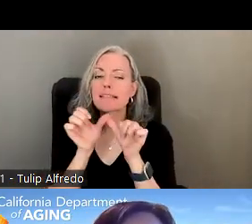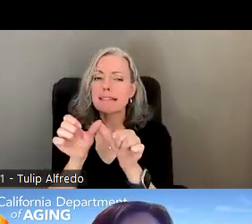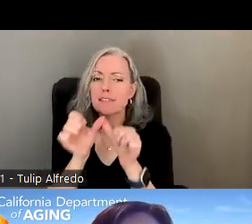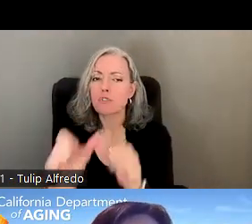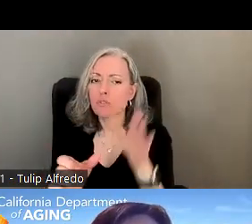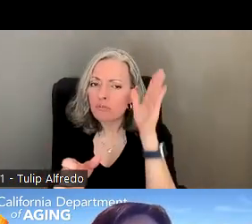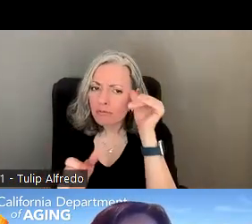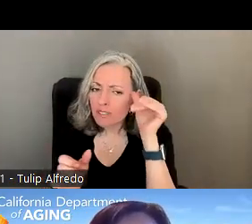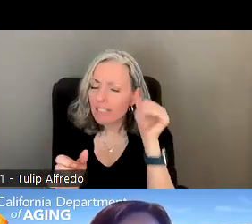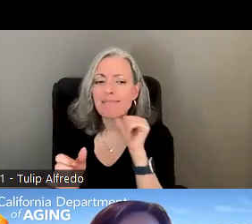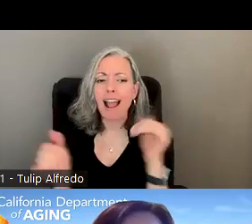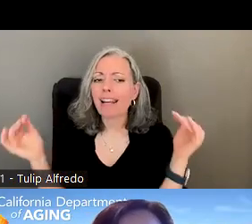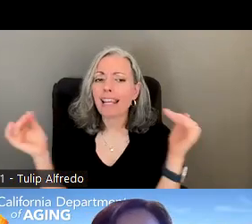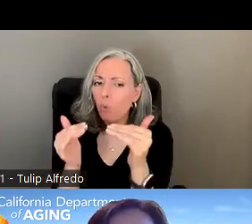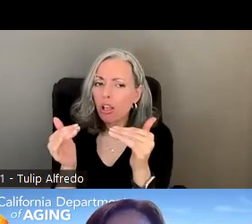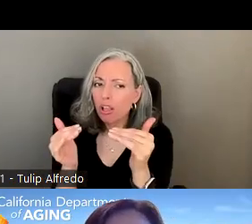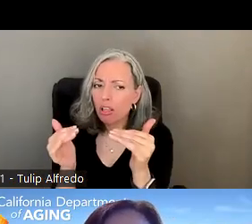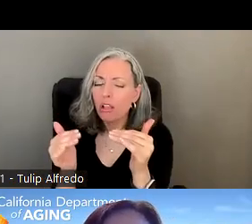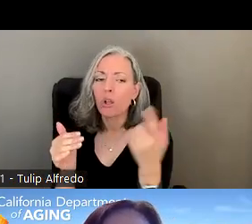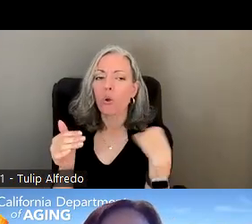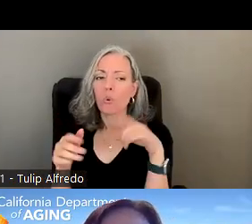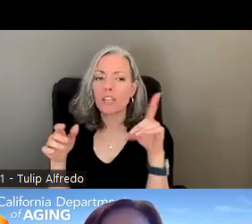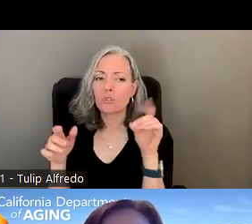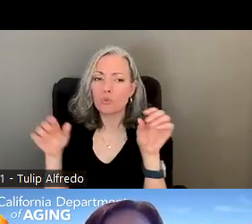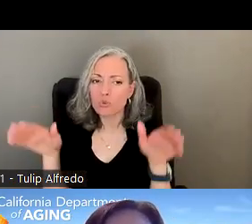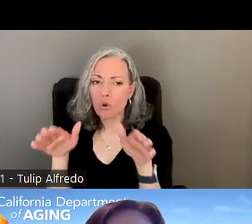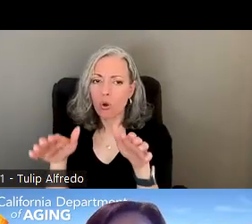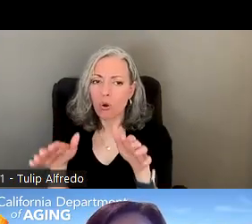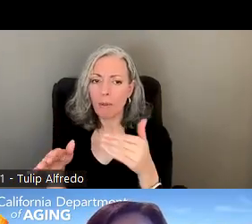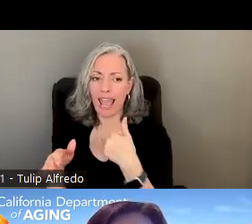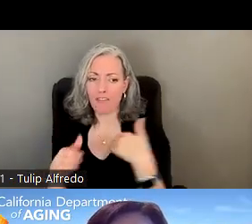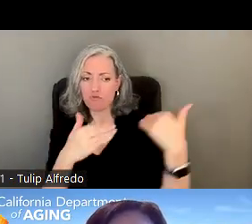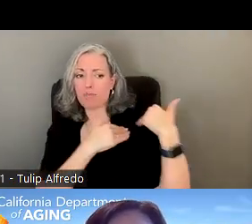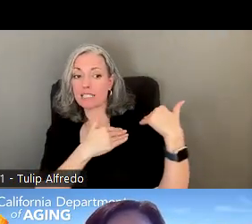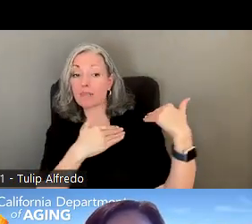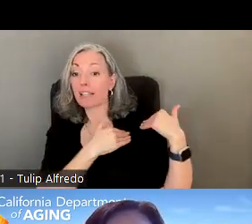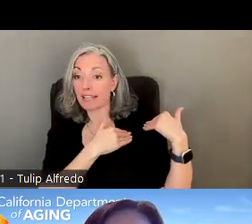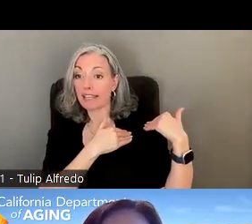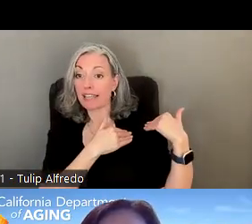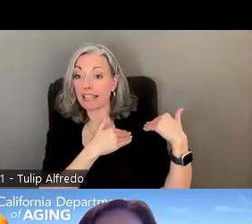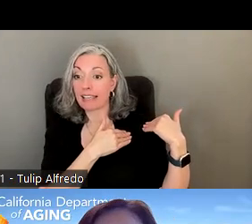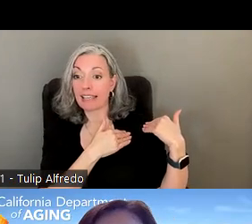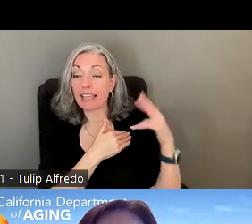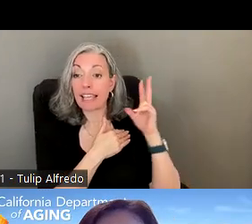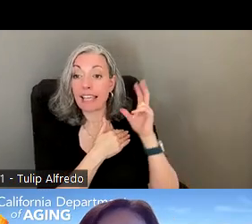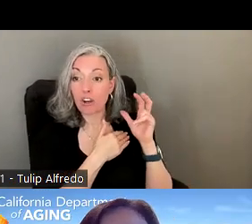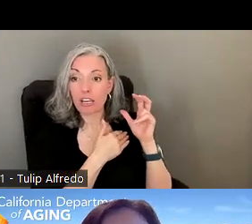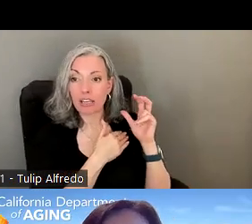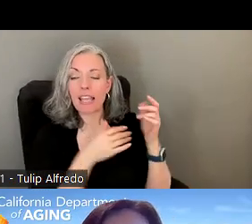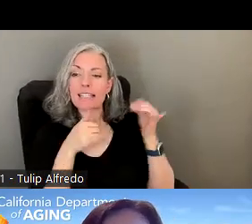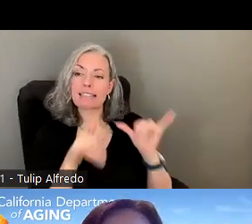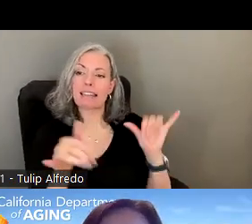systemic inequities. And we do so by having this responsibility of hearing and staying connected